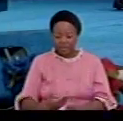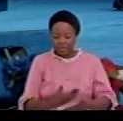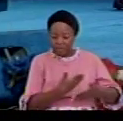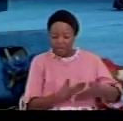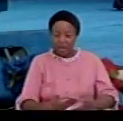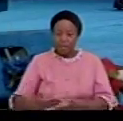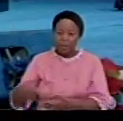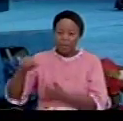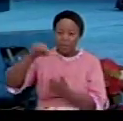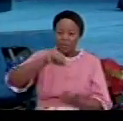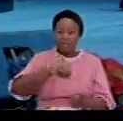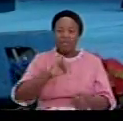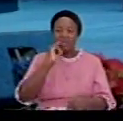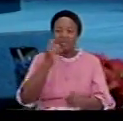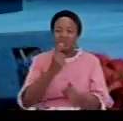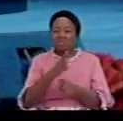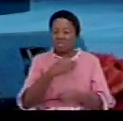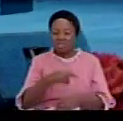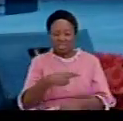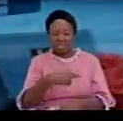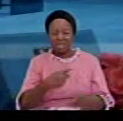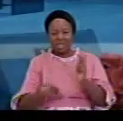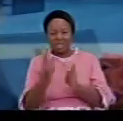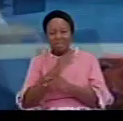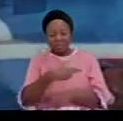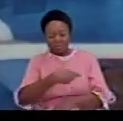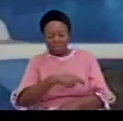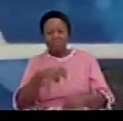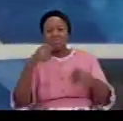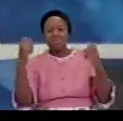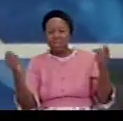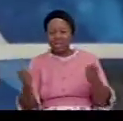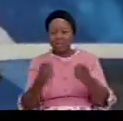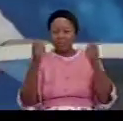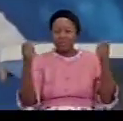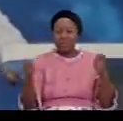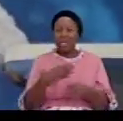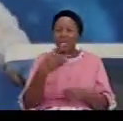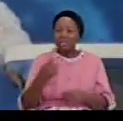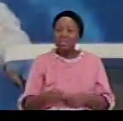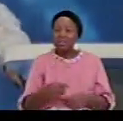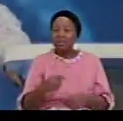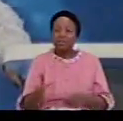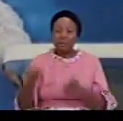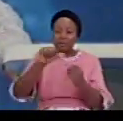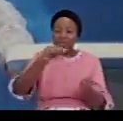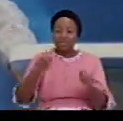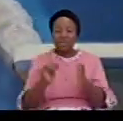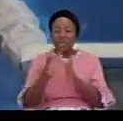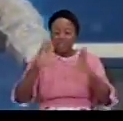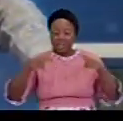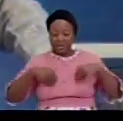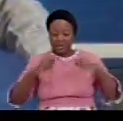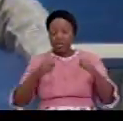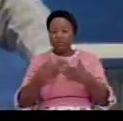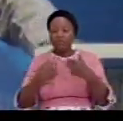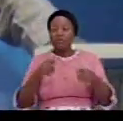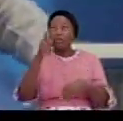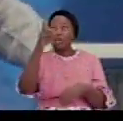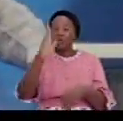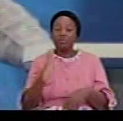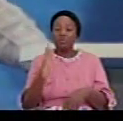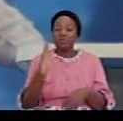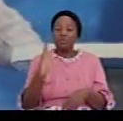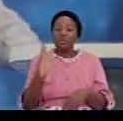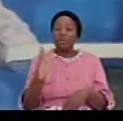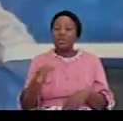a kind of religious ceremony. The baptism that's acceptable in the eyes of, in the sight of